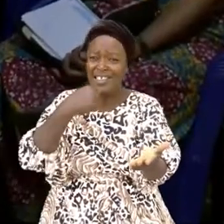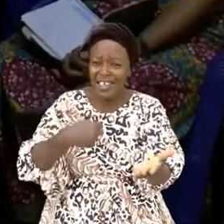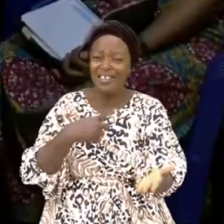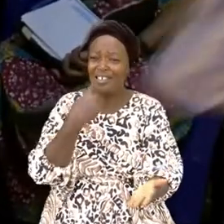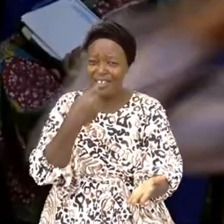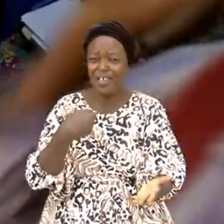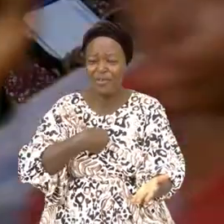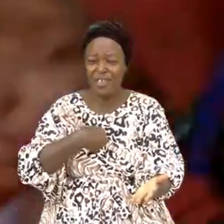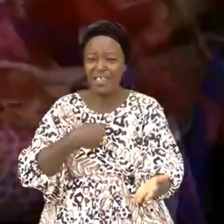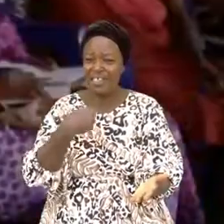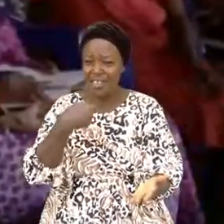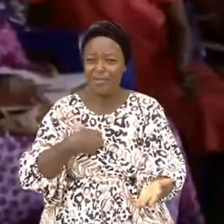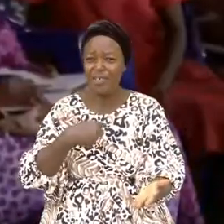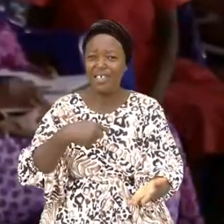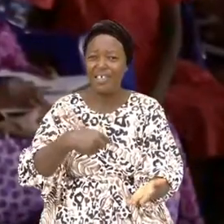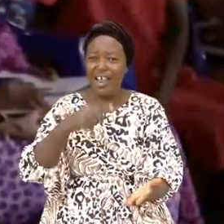Tell me again.